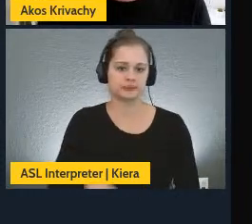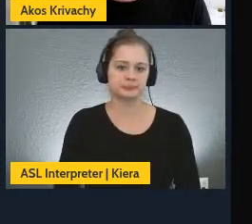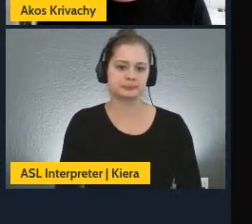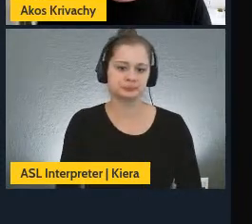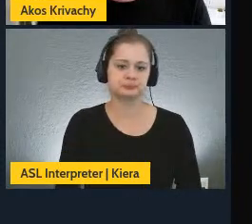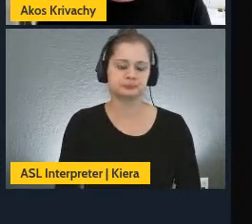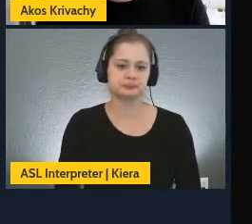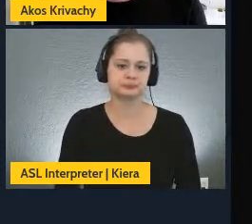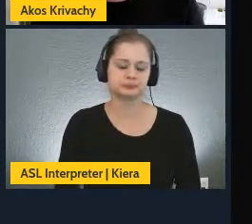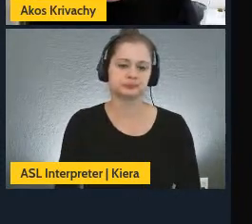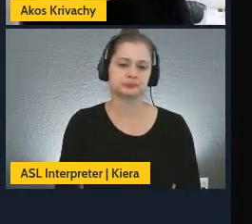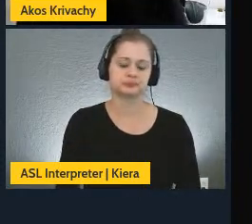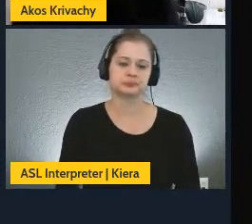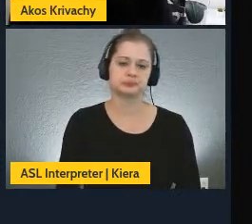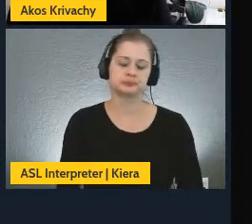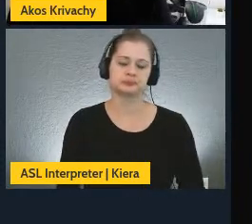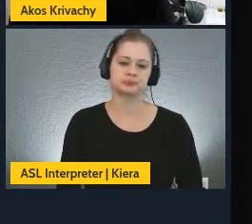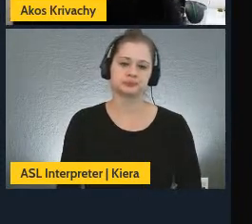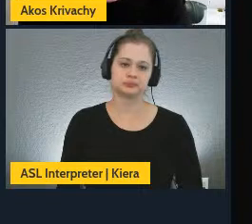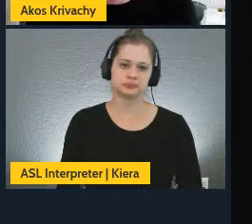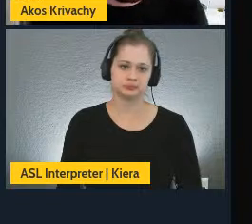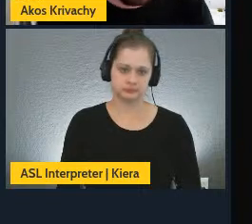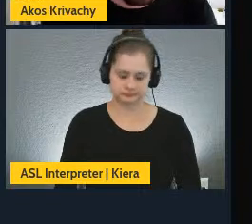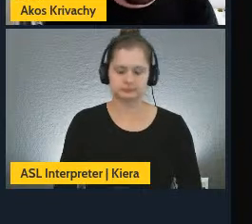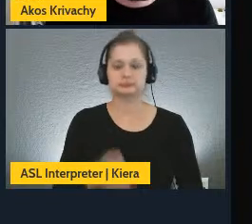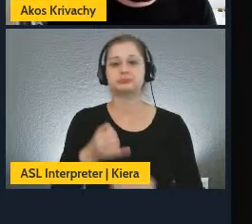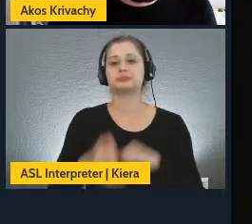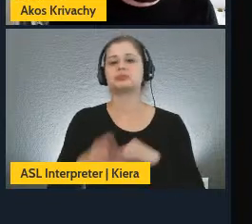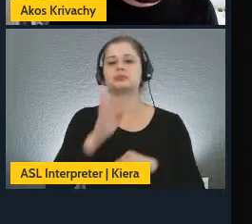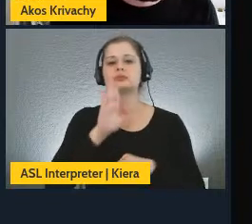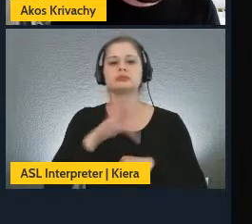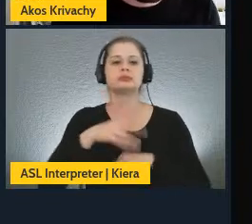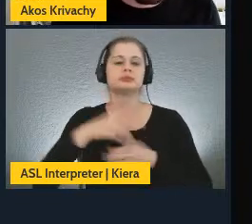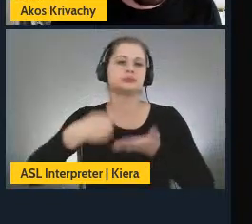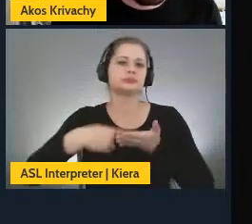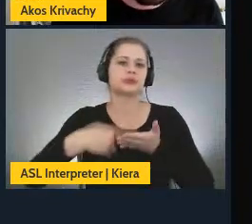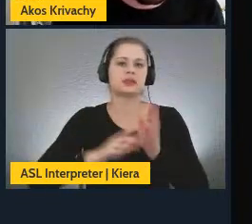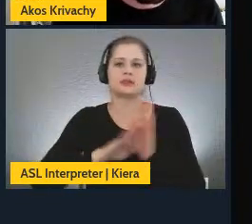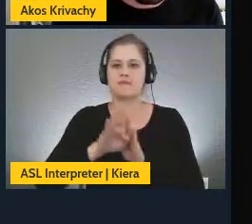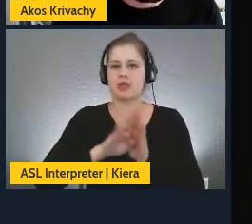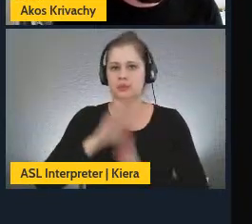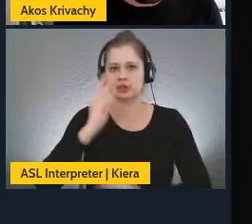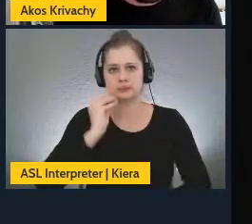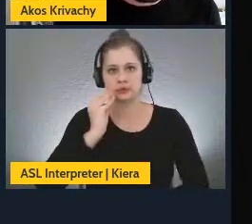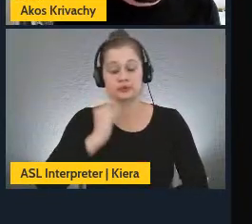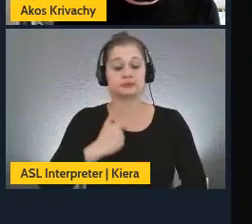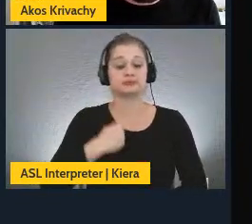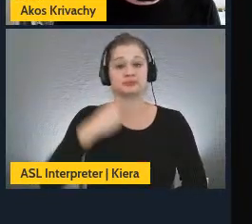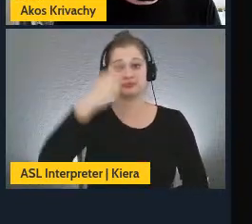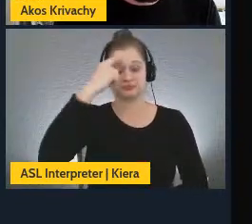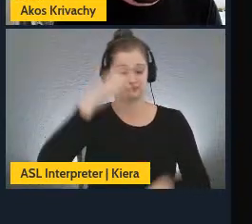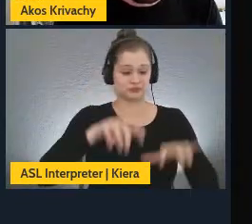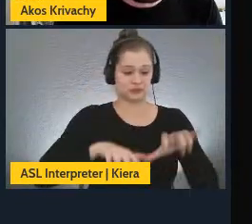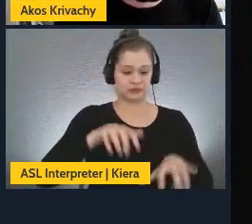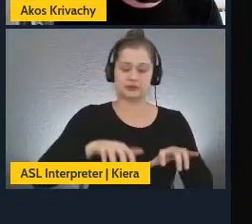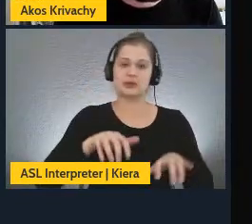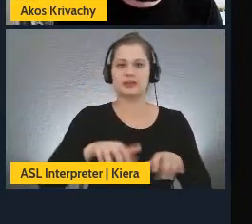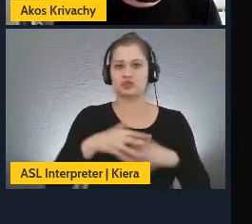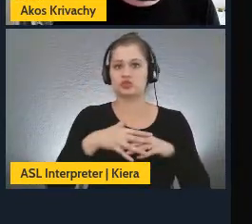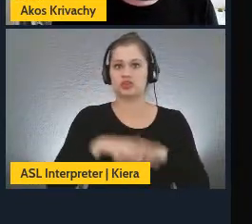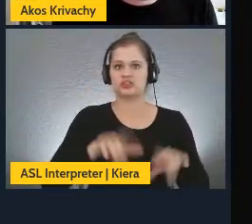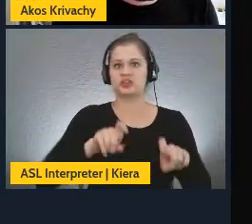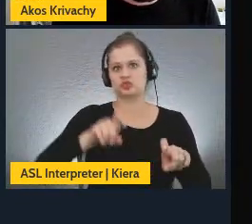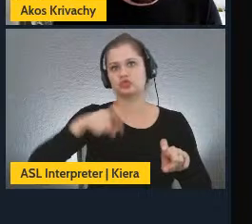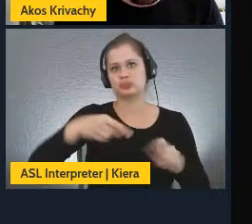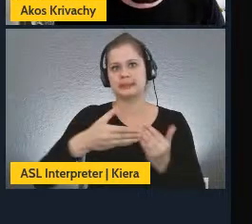So finally, let's touch on the developer experience, because I think writing integration tests needs to be very easy and great to do. And for